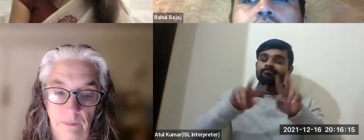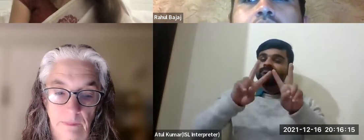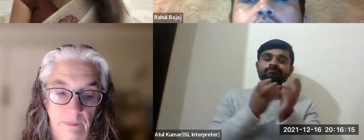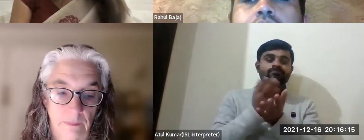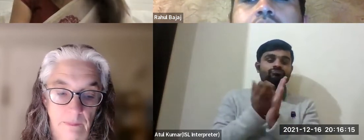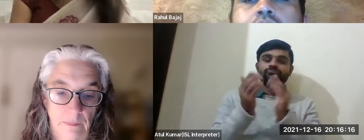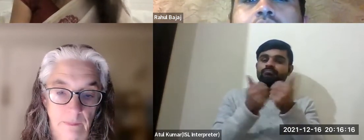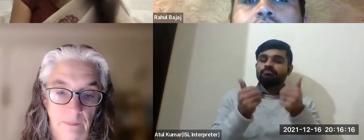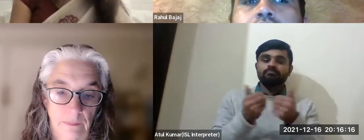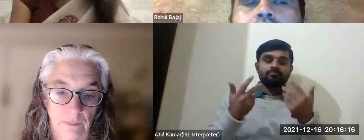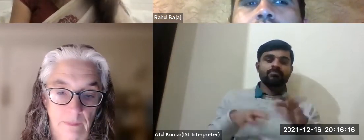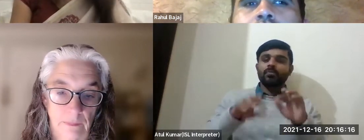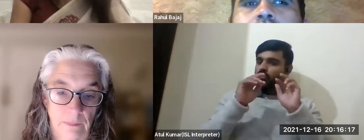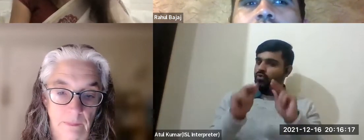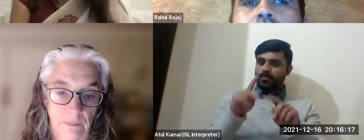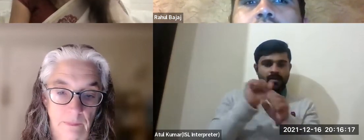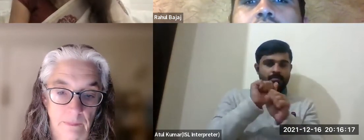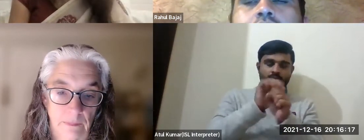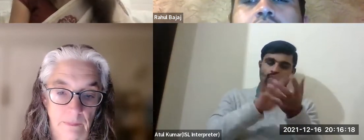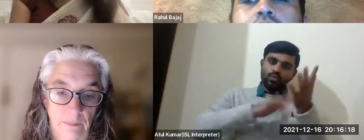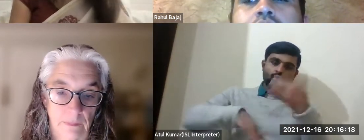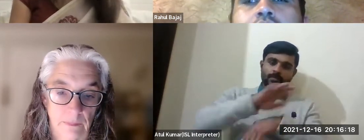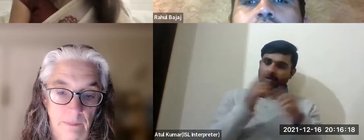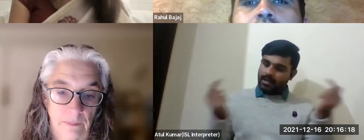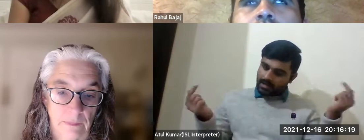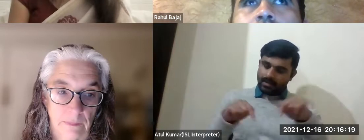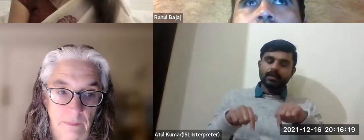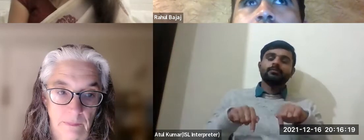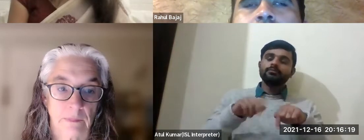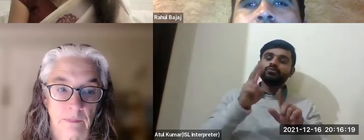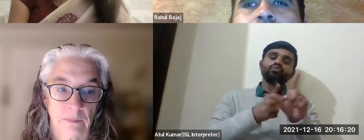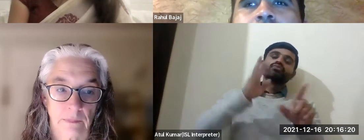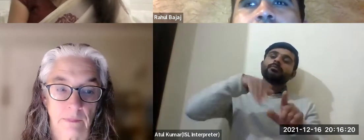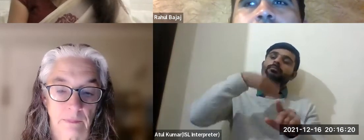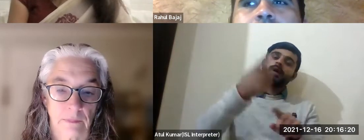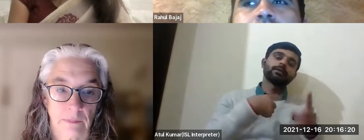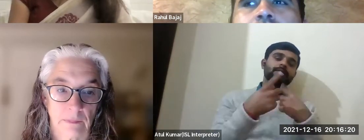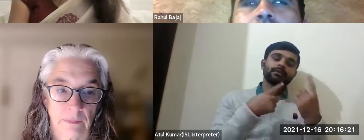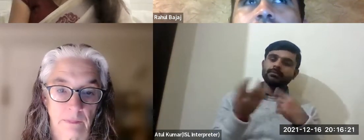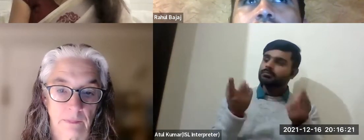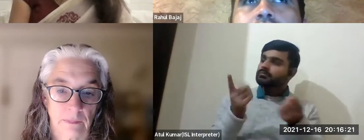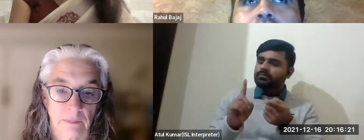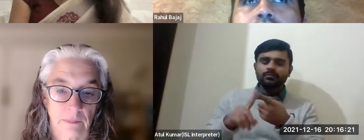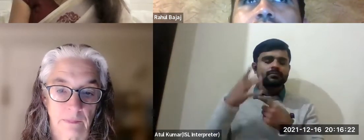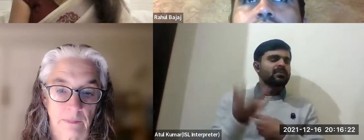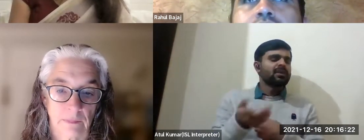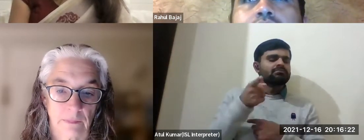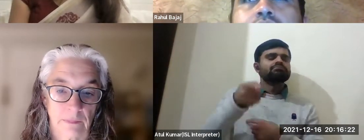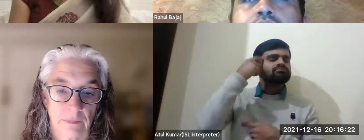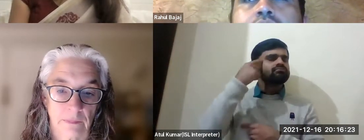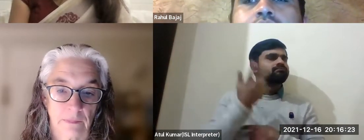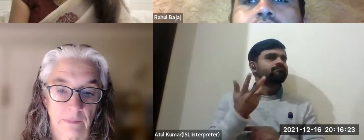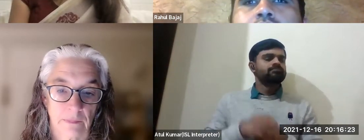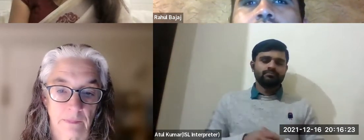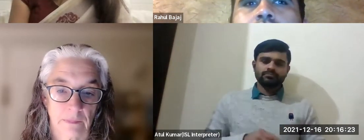back to, okay, we will work on it and we will come back to you 2 years later, right? And why does that happen, according to you?